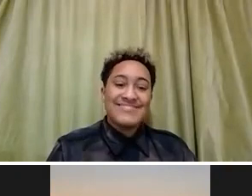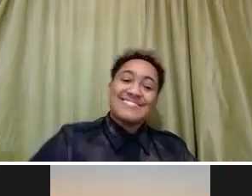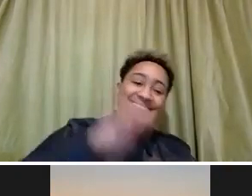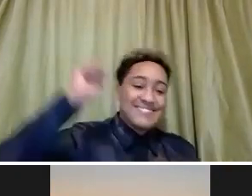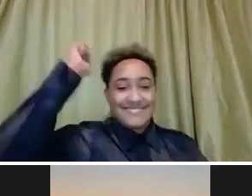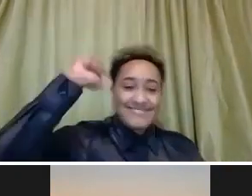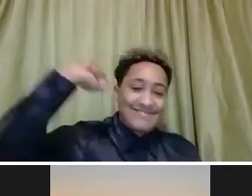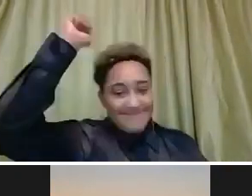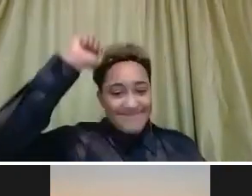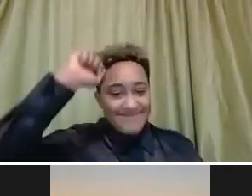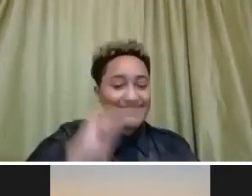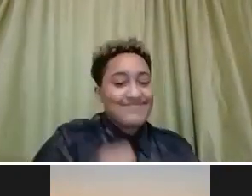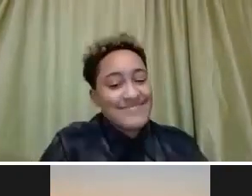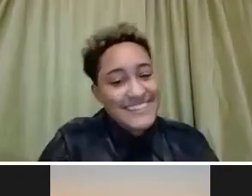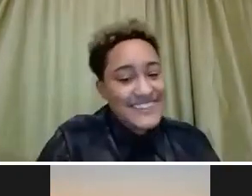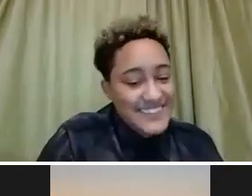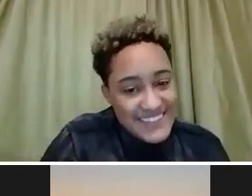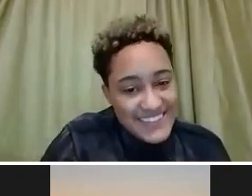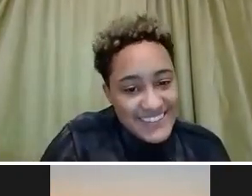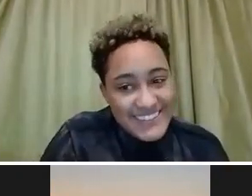it happened. You're here with us.